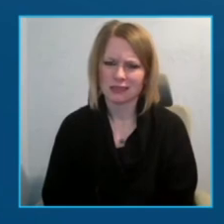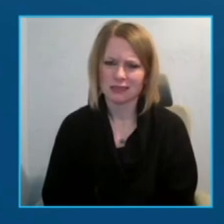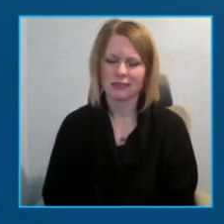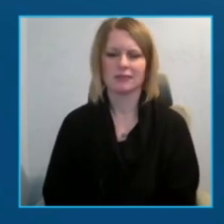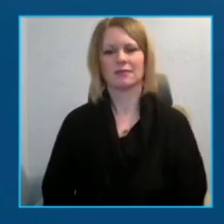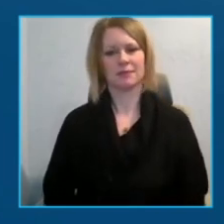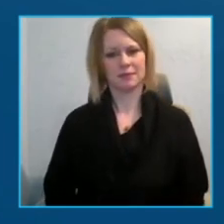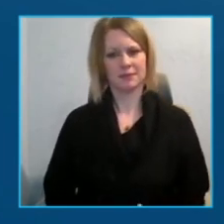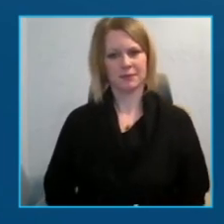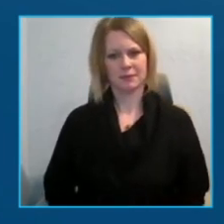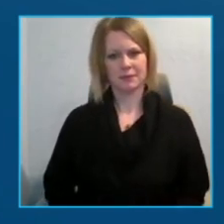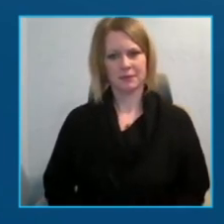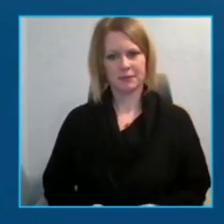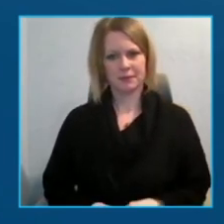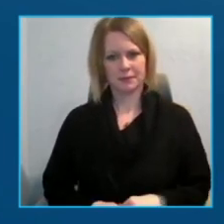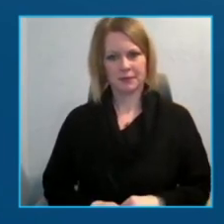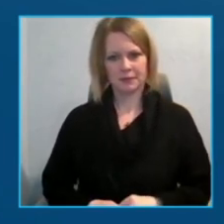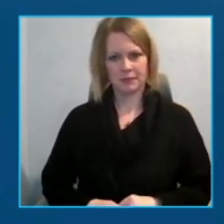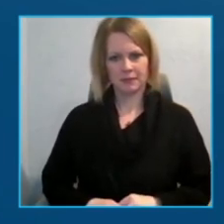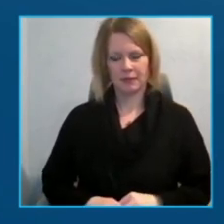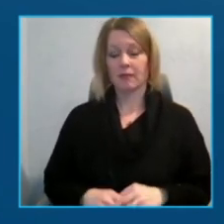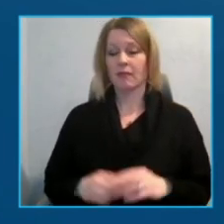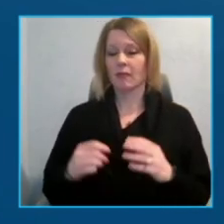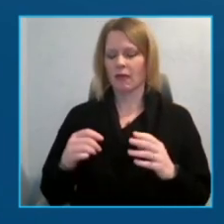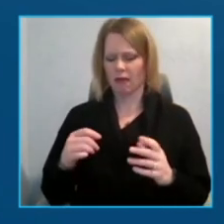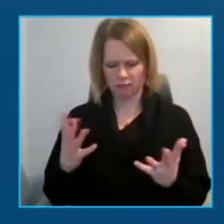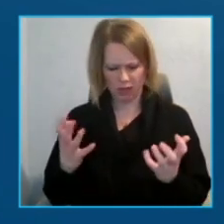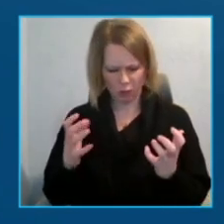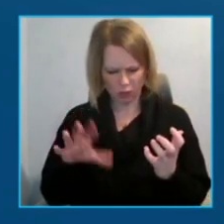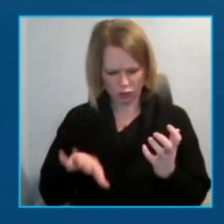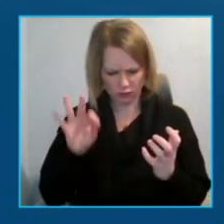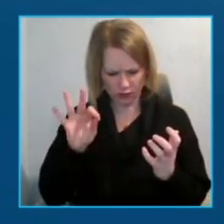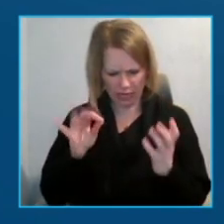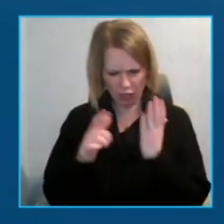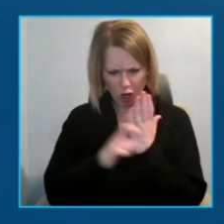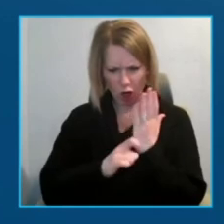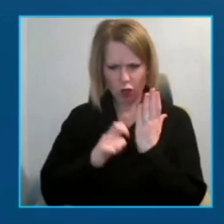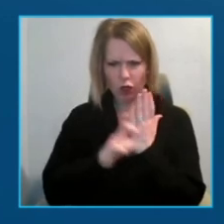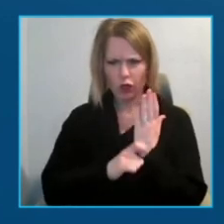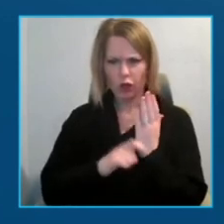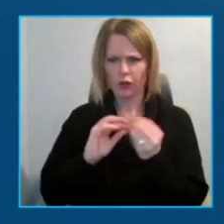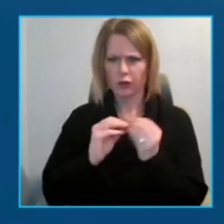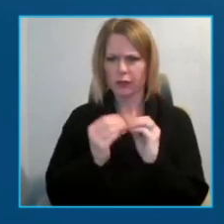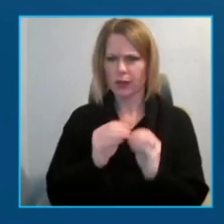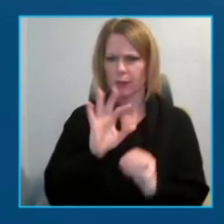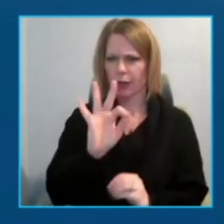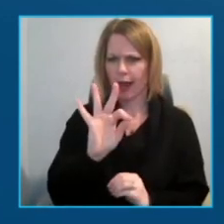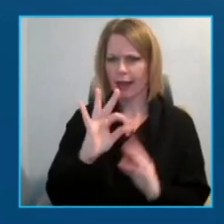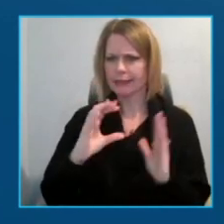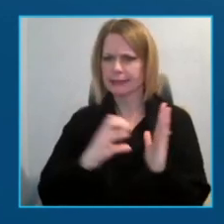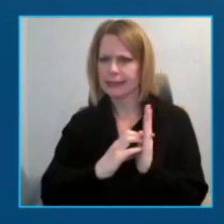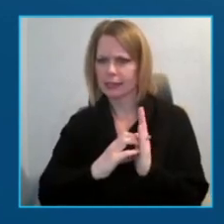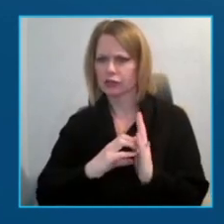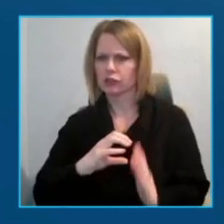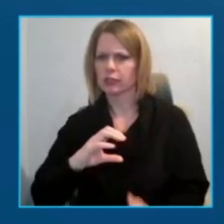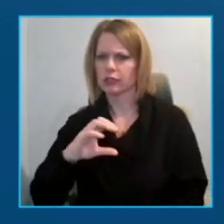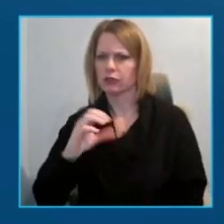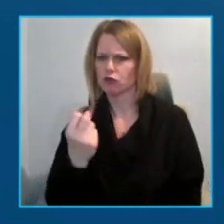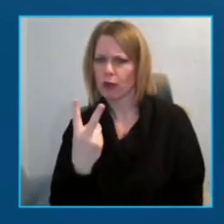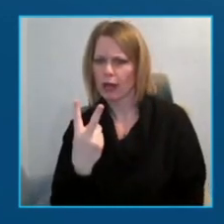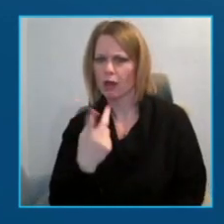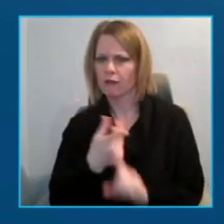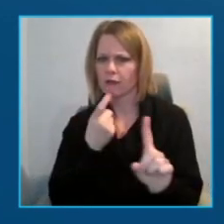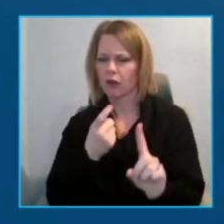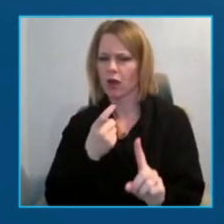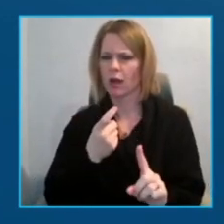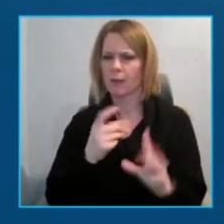let me find it here, Article 9, Section 12 of the charter, of our party charter,